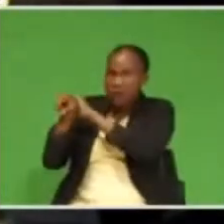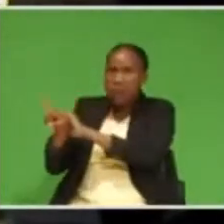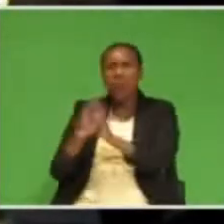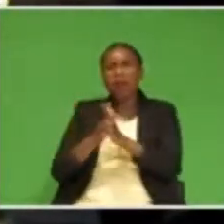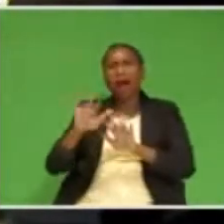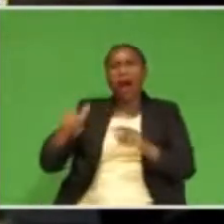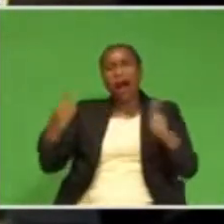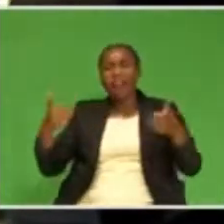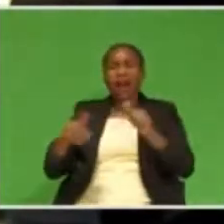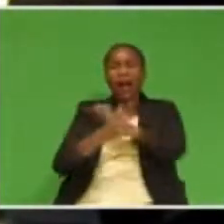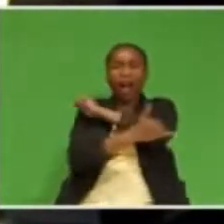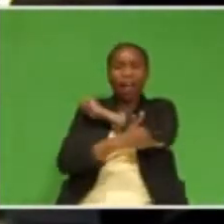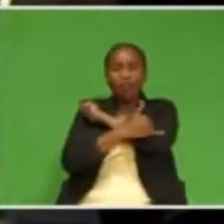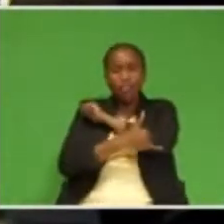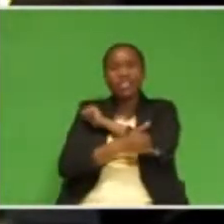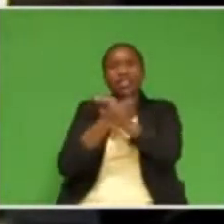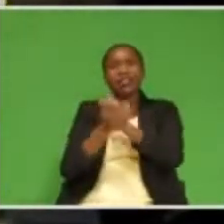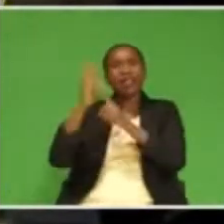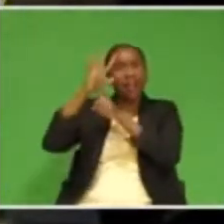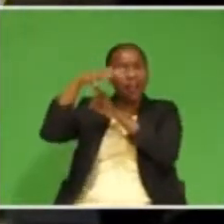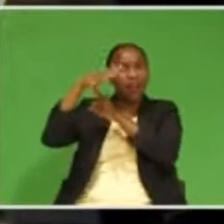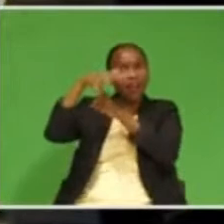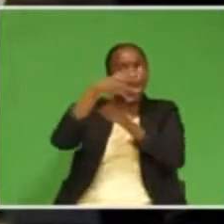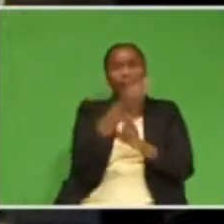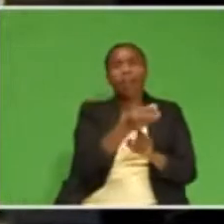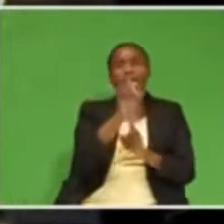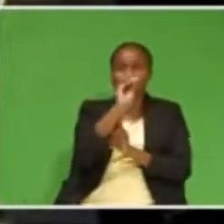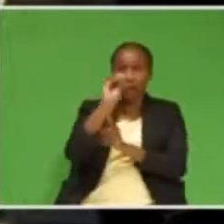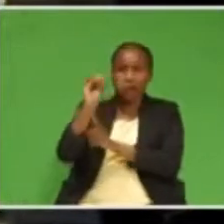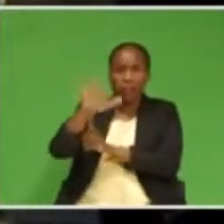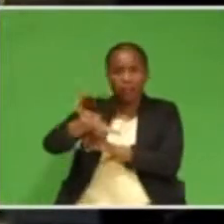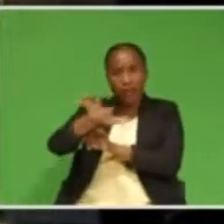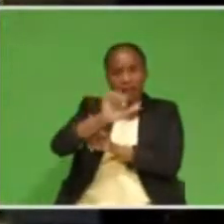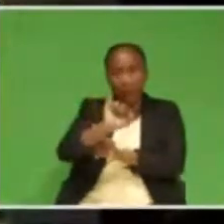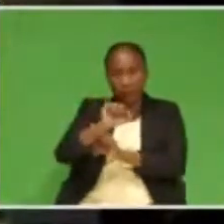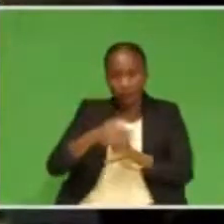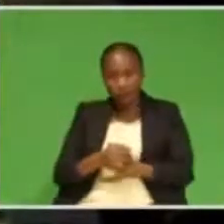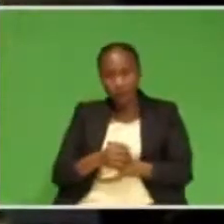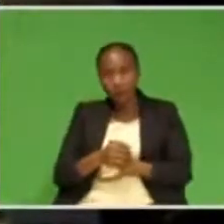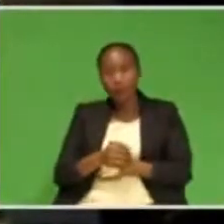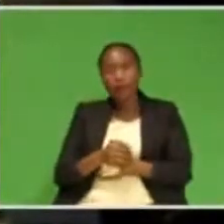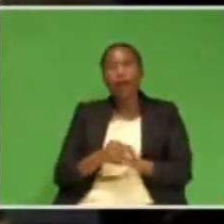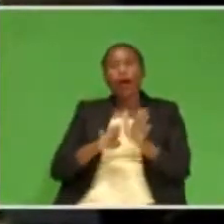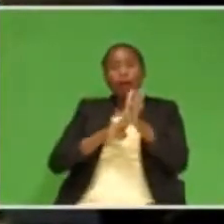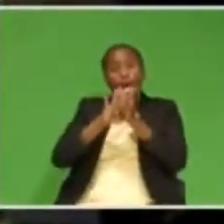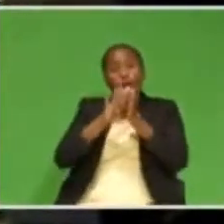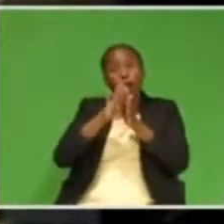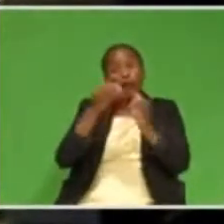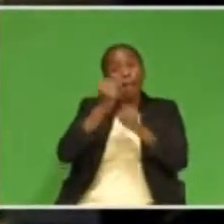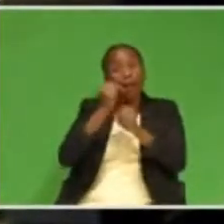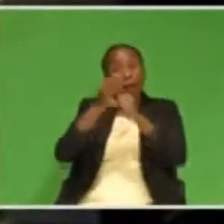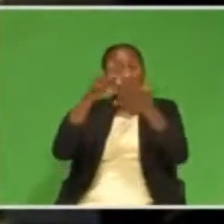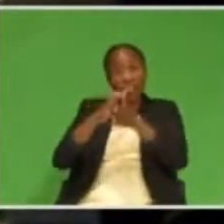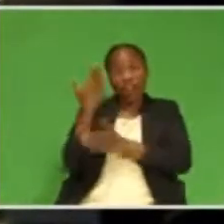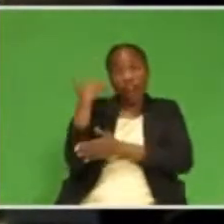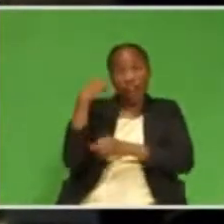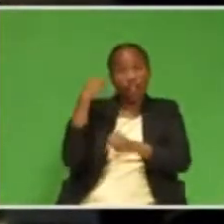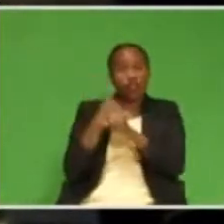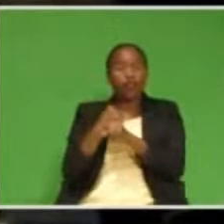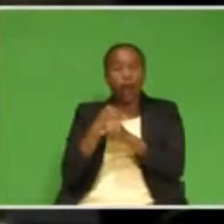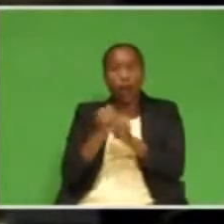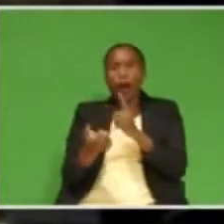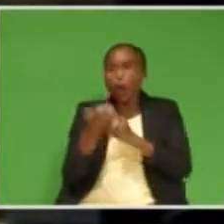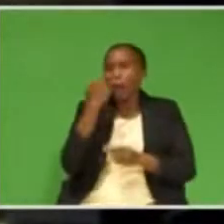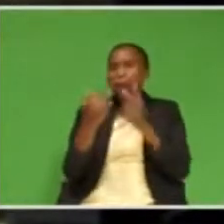launch satellites into space. We have made progress in the last year in achieving